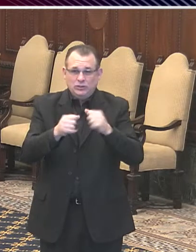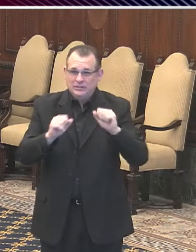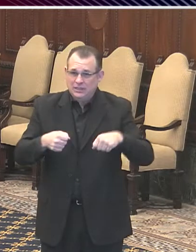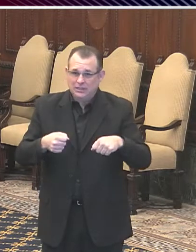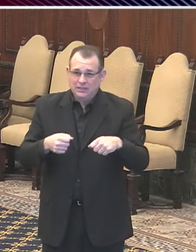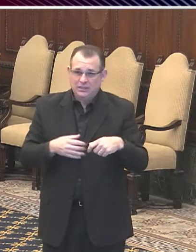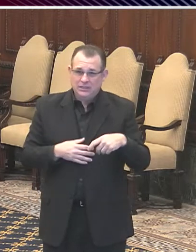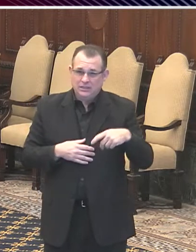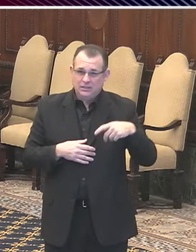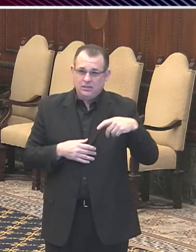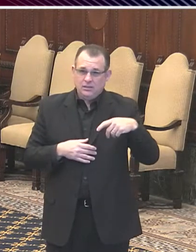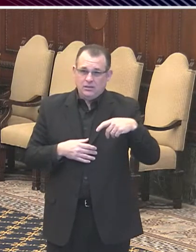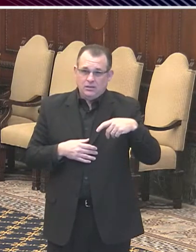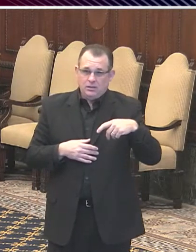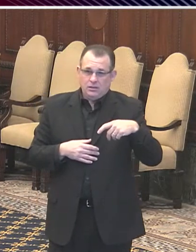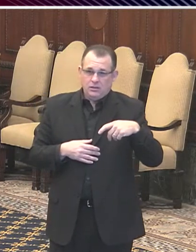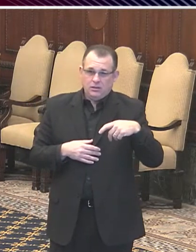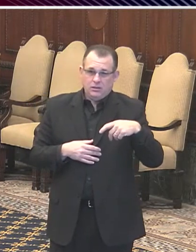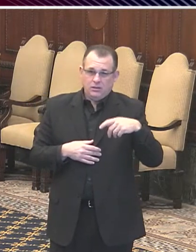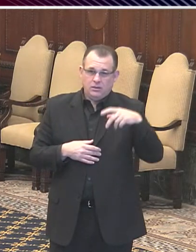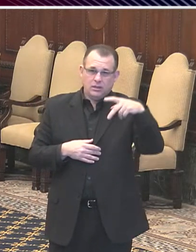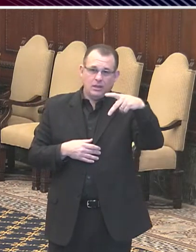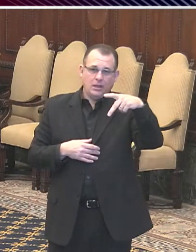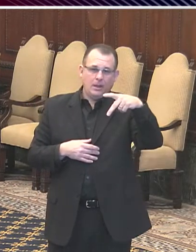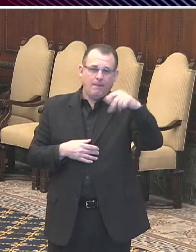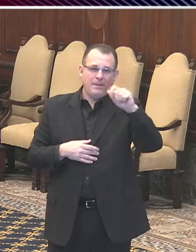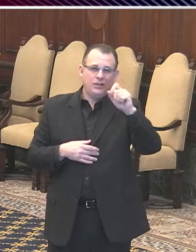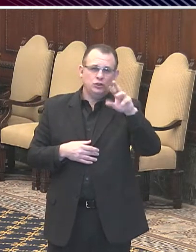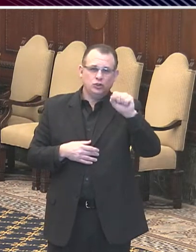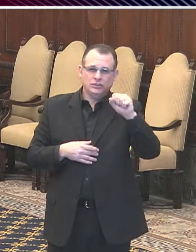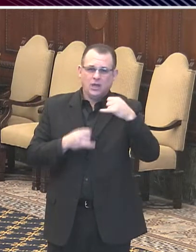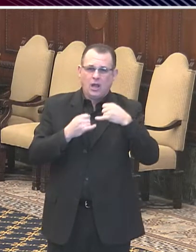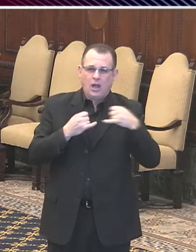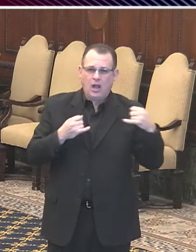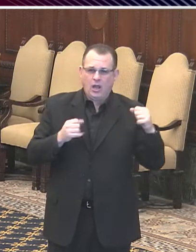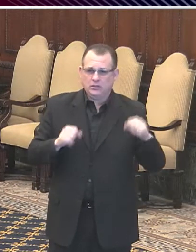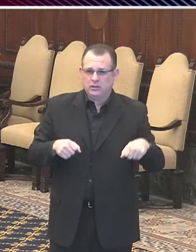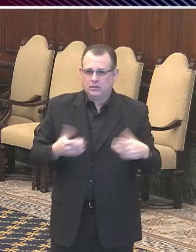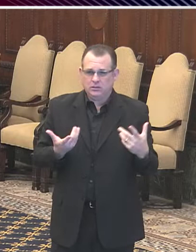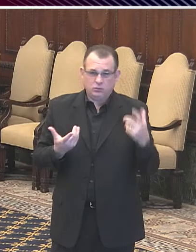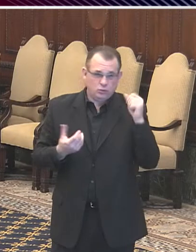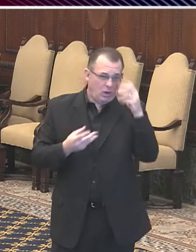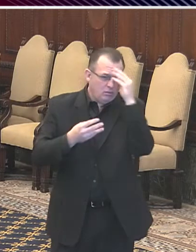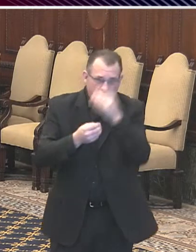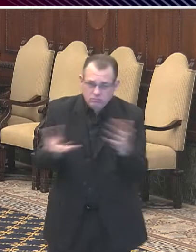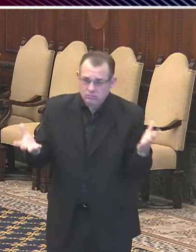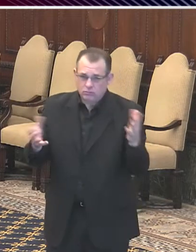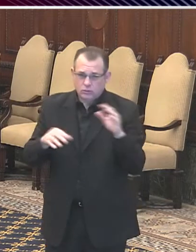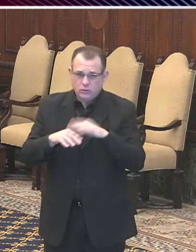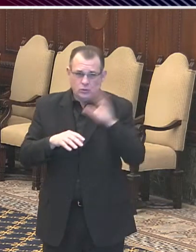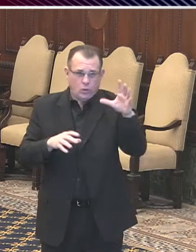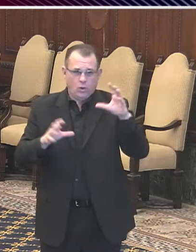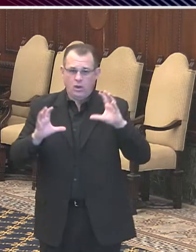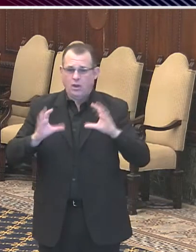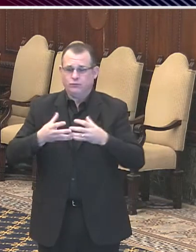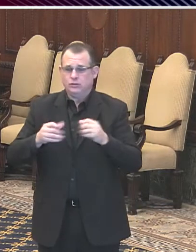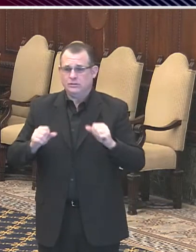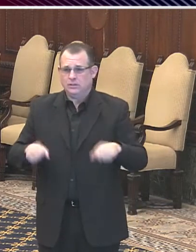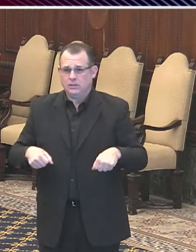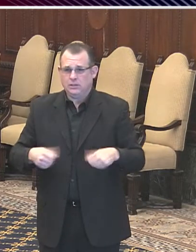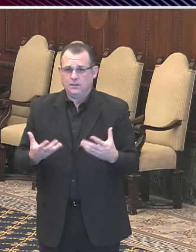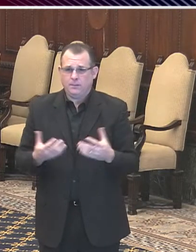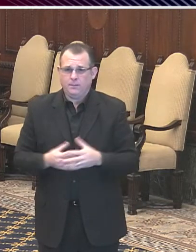to communicate important messages or prayer requests with the members of your congregation. The